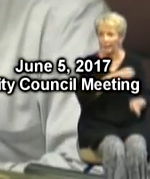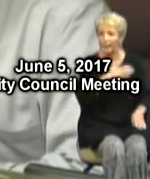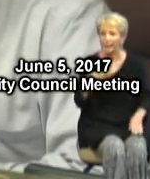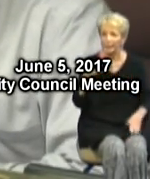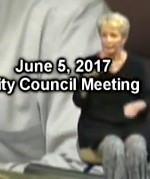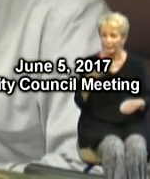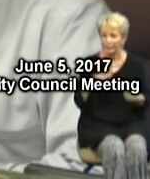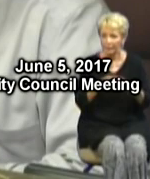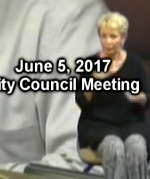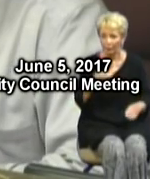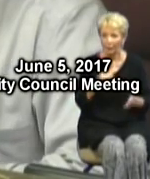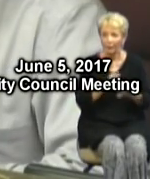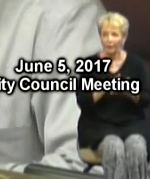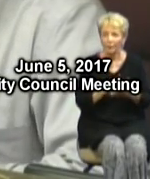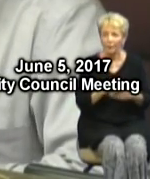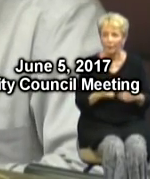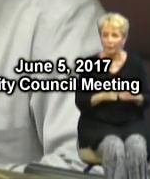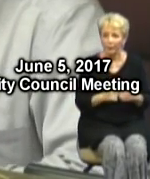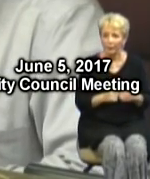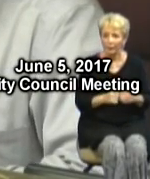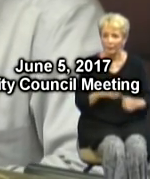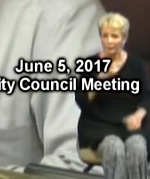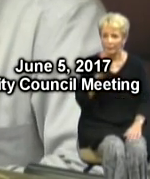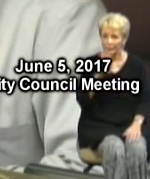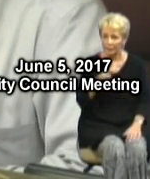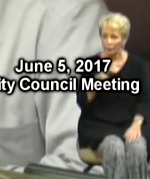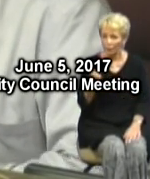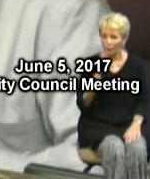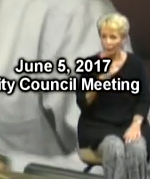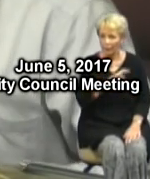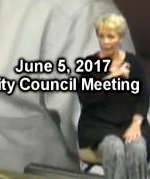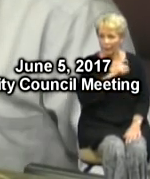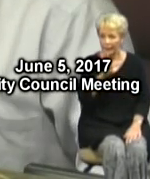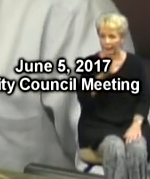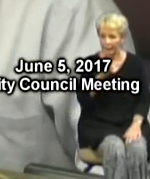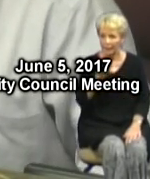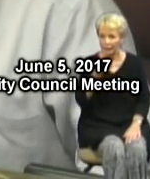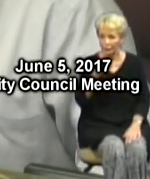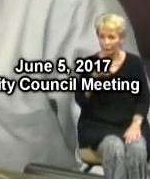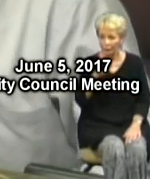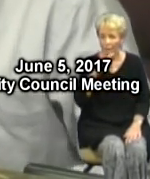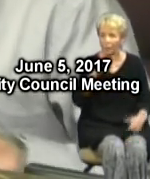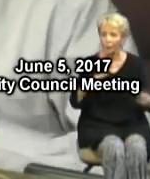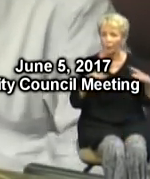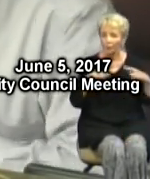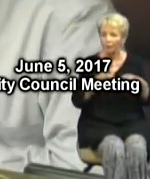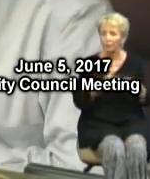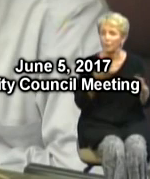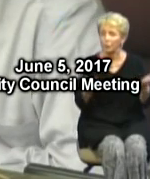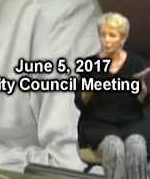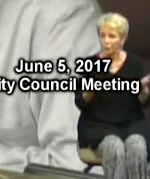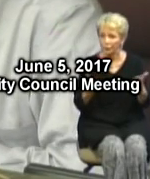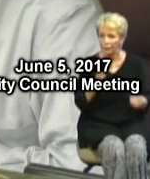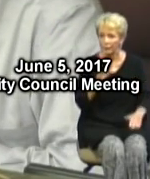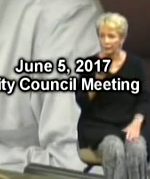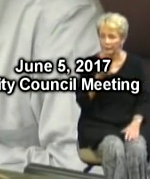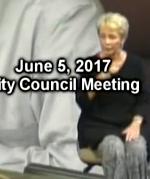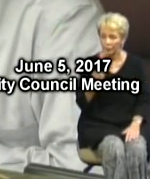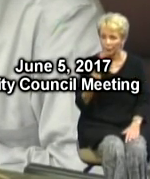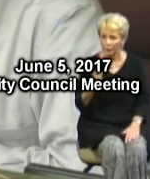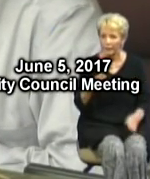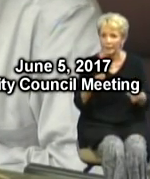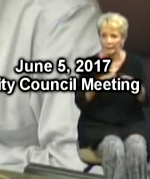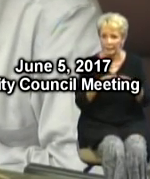of the City of Morganton as follows. Section 1, Police Canine Shrek is hereby retired from service. Section 2, the